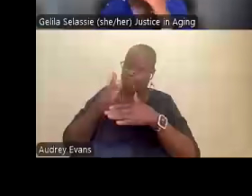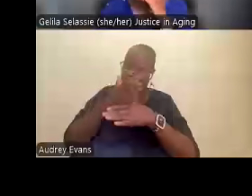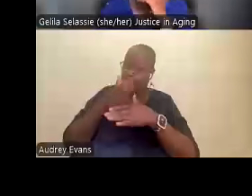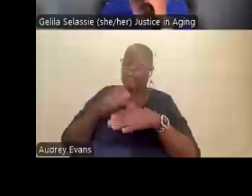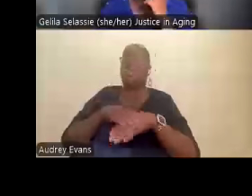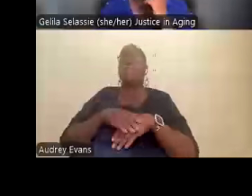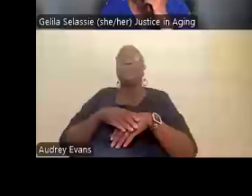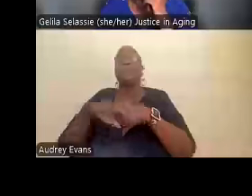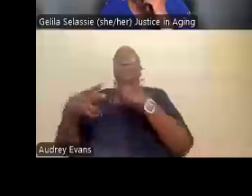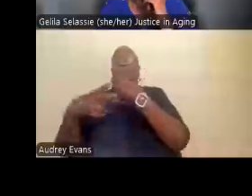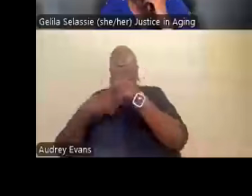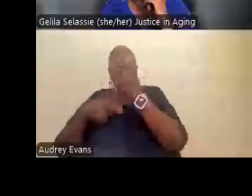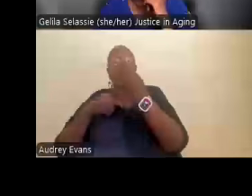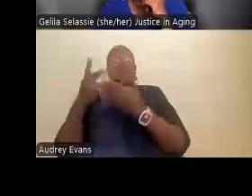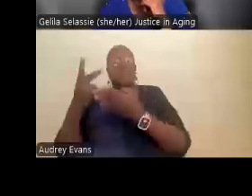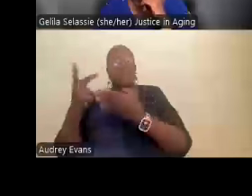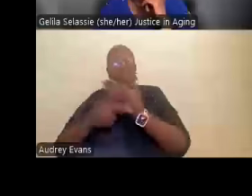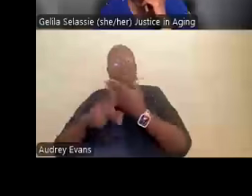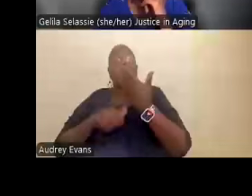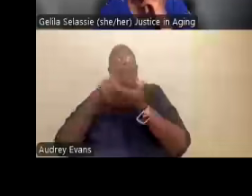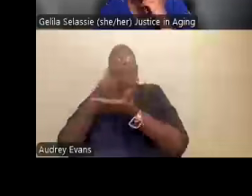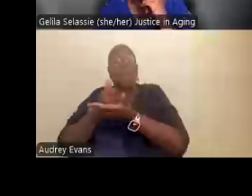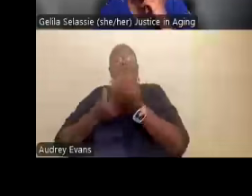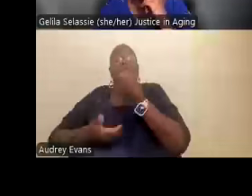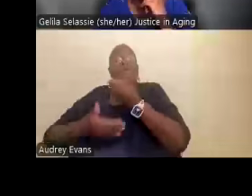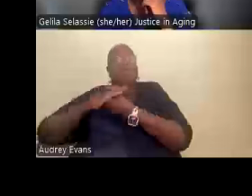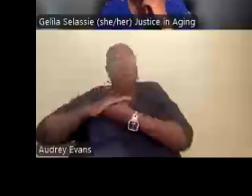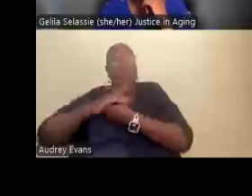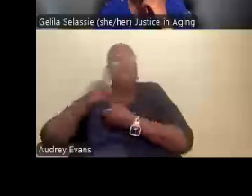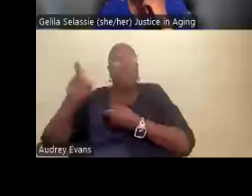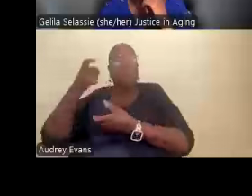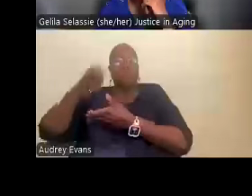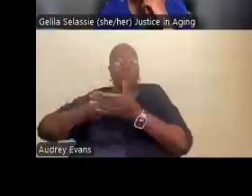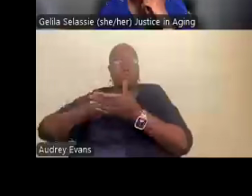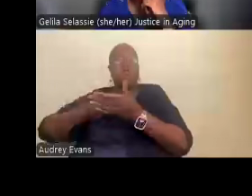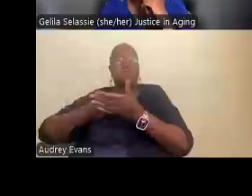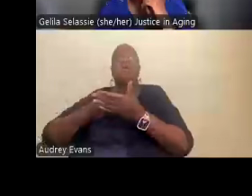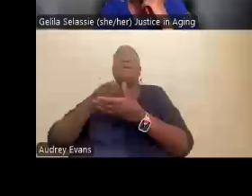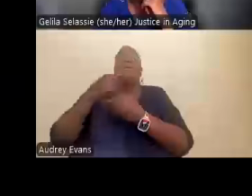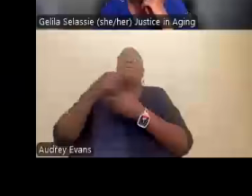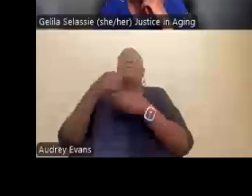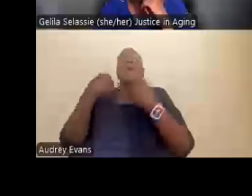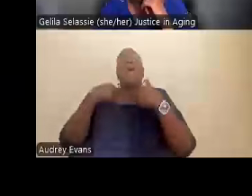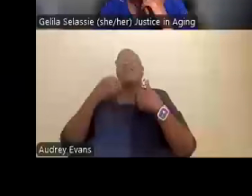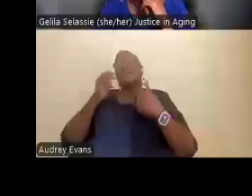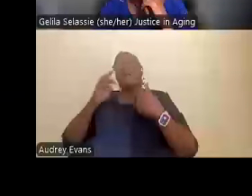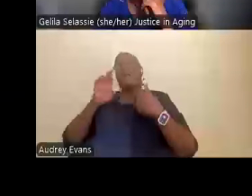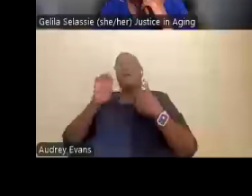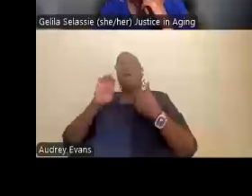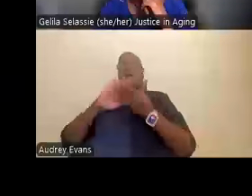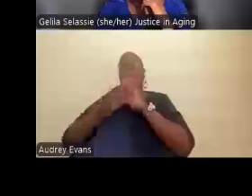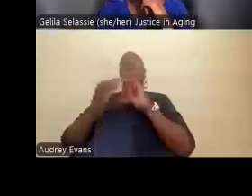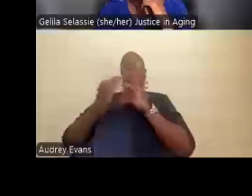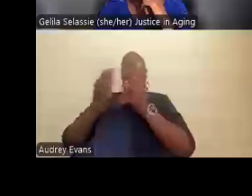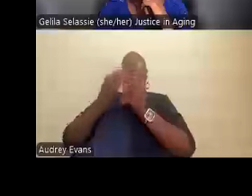Medicare savings programs helps pay for those Medicare costs. They make Medicare affordable. But